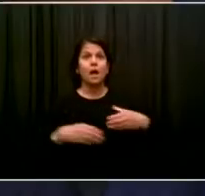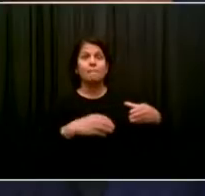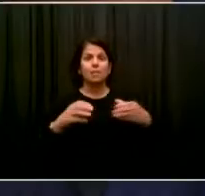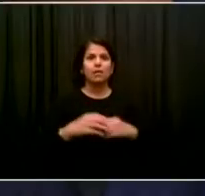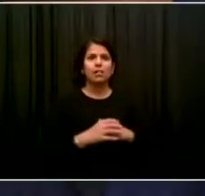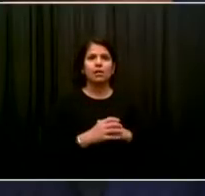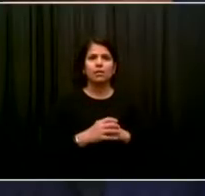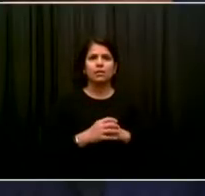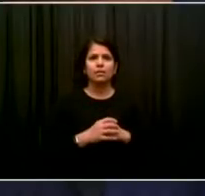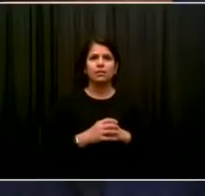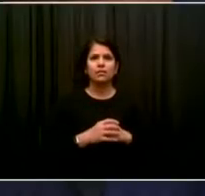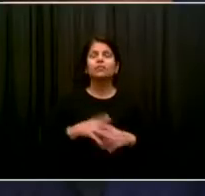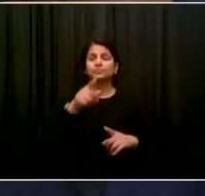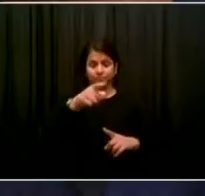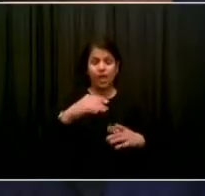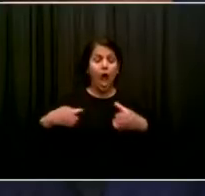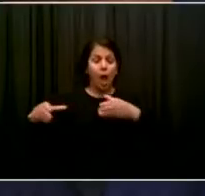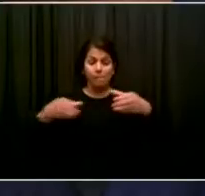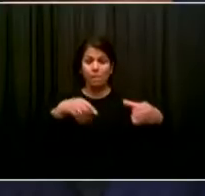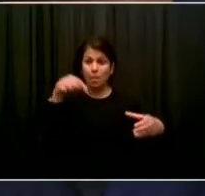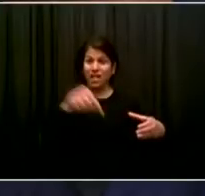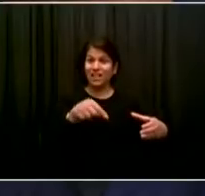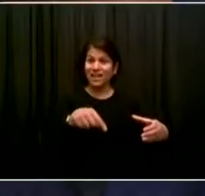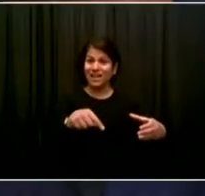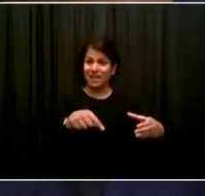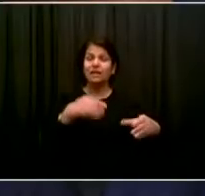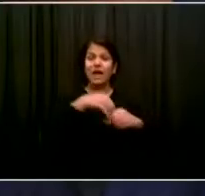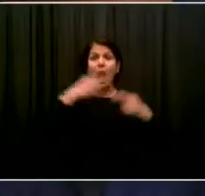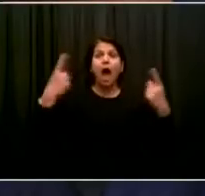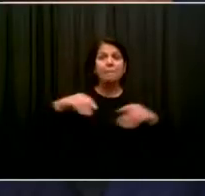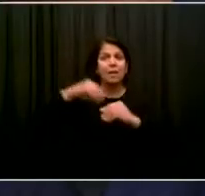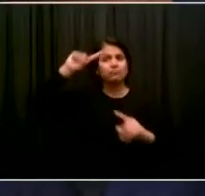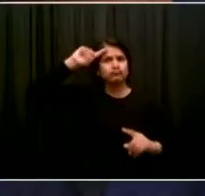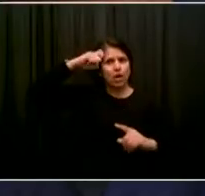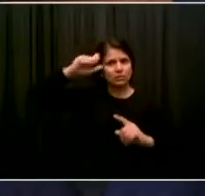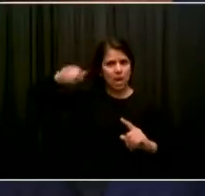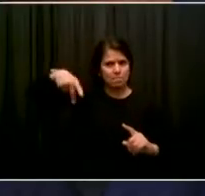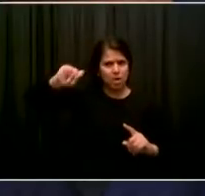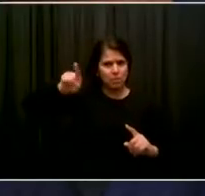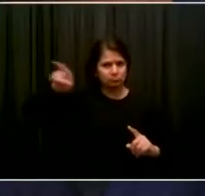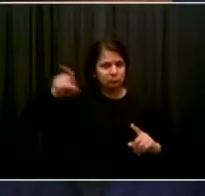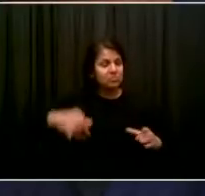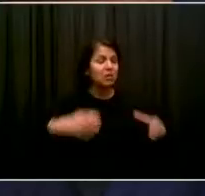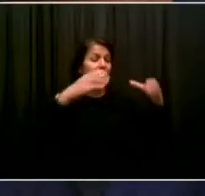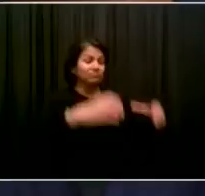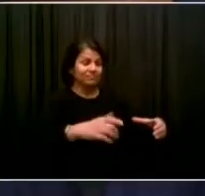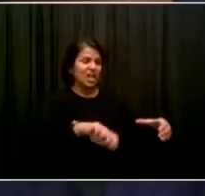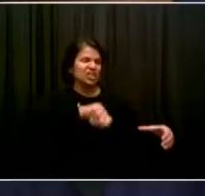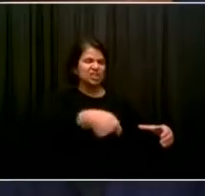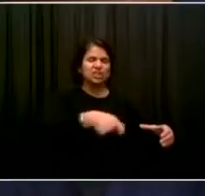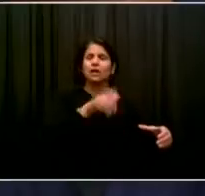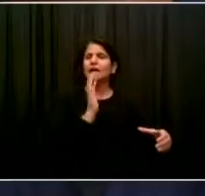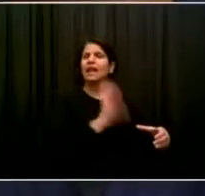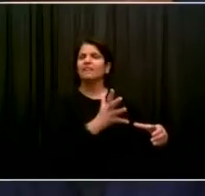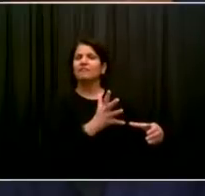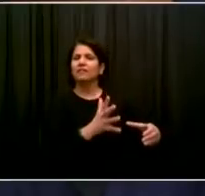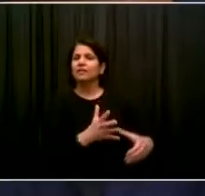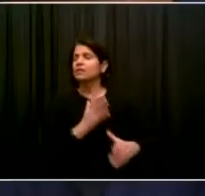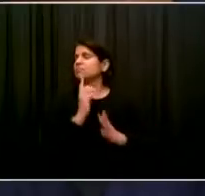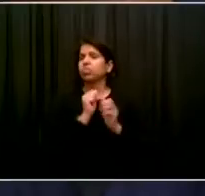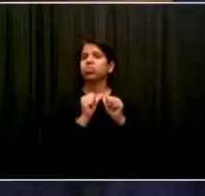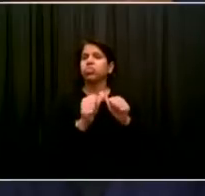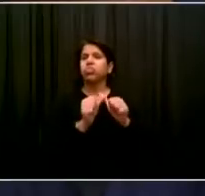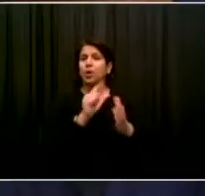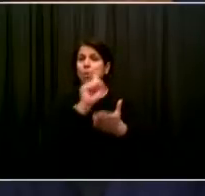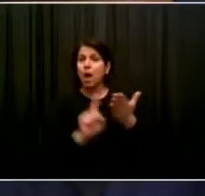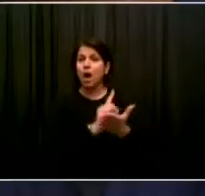should have safety mechanisms to assist families that we don't have a tragedy of disproportion. But it starts